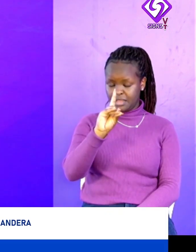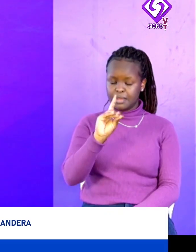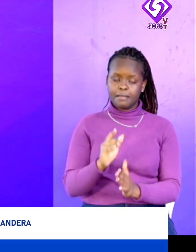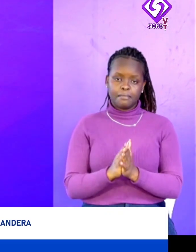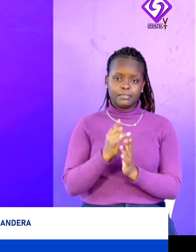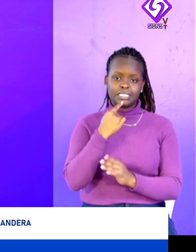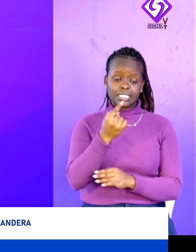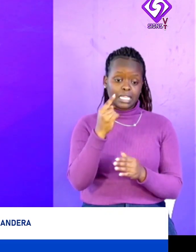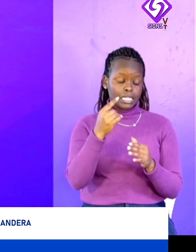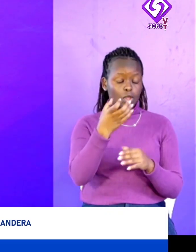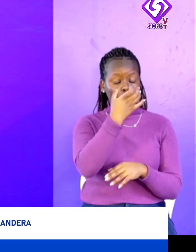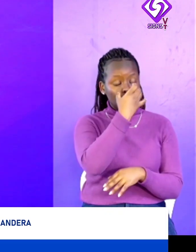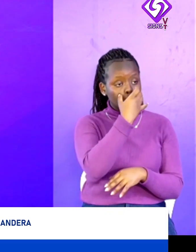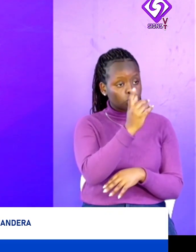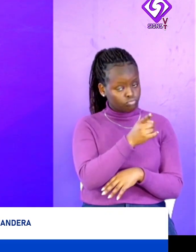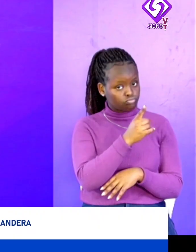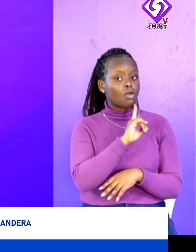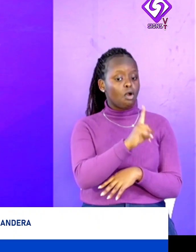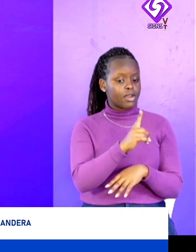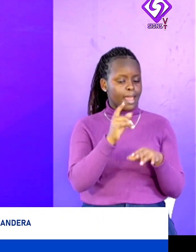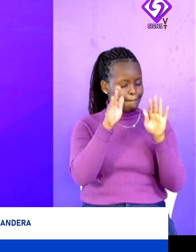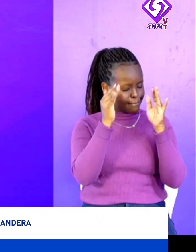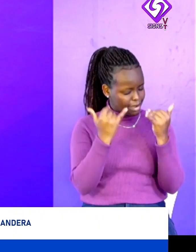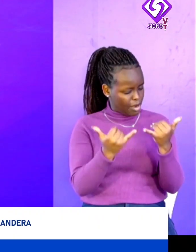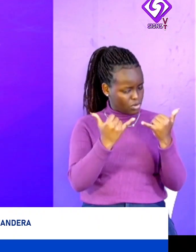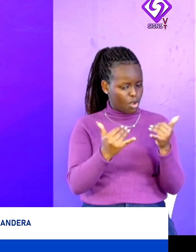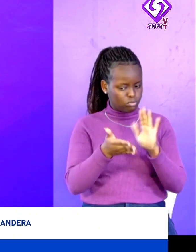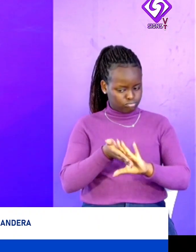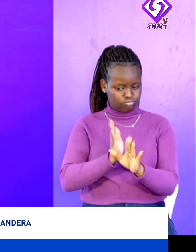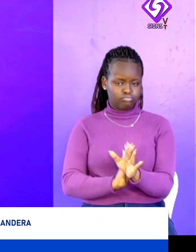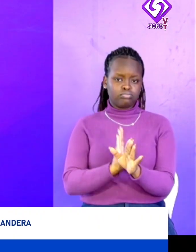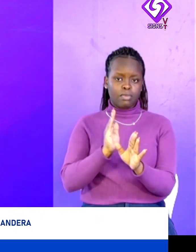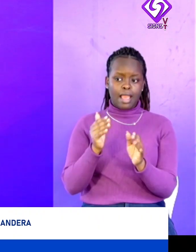on President William Ruto to order the immediate withdrawal of the